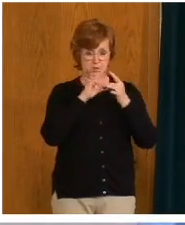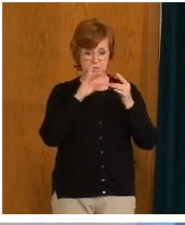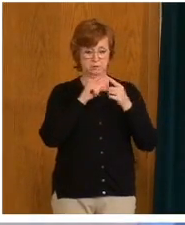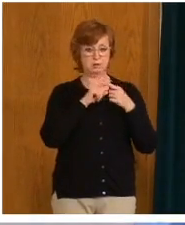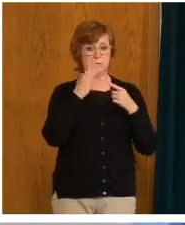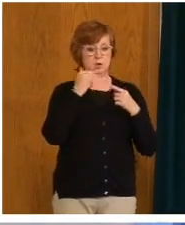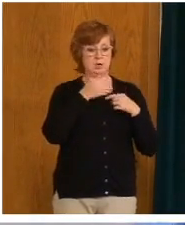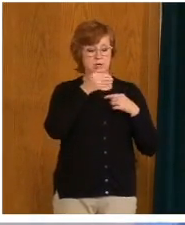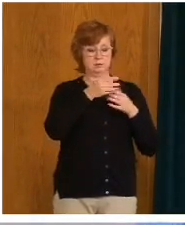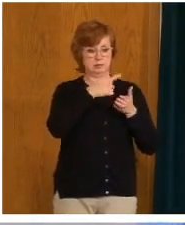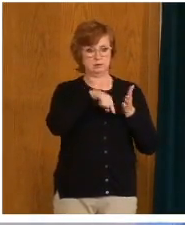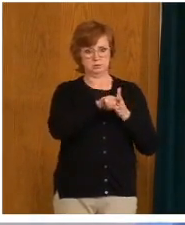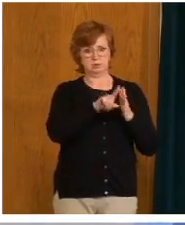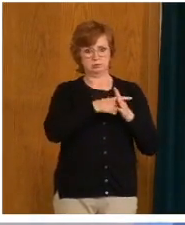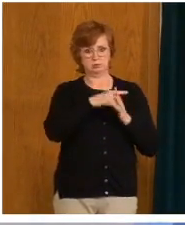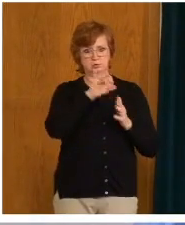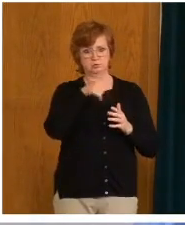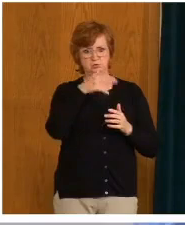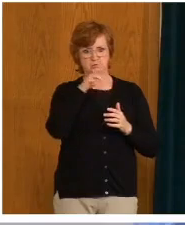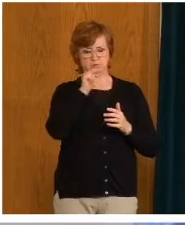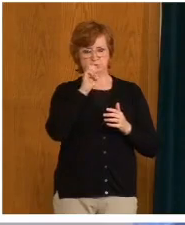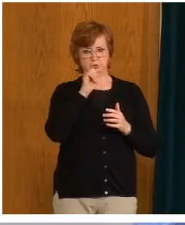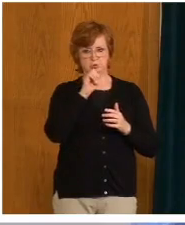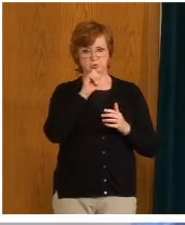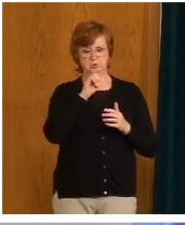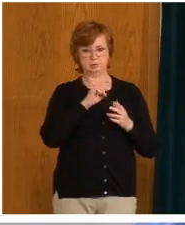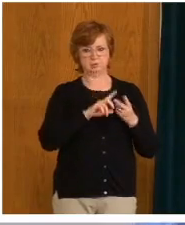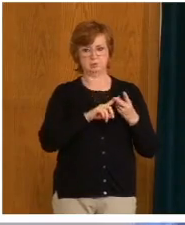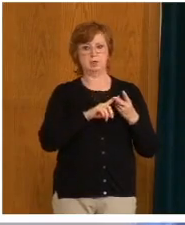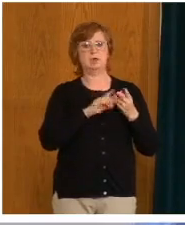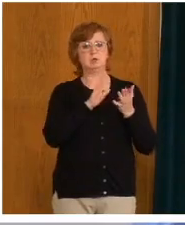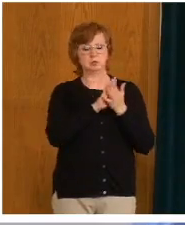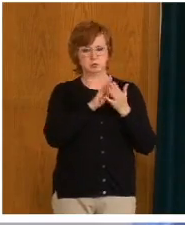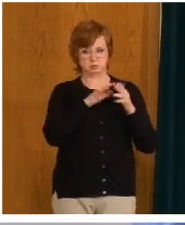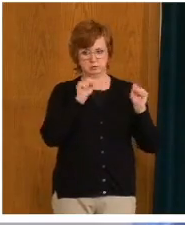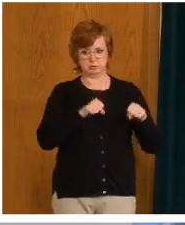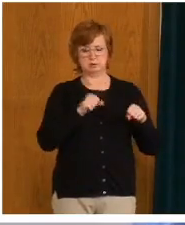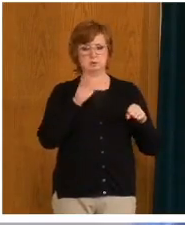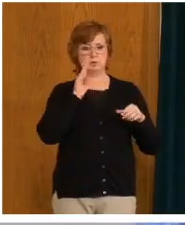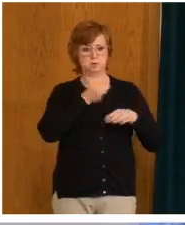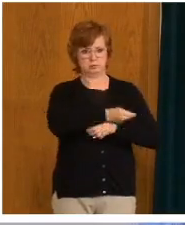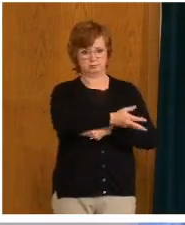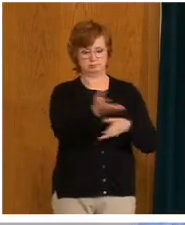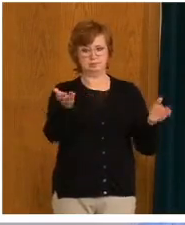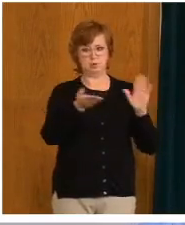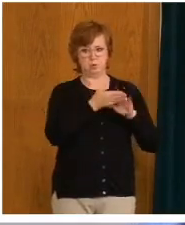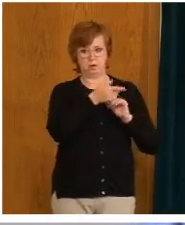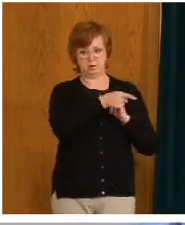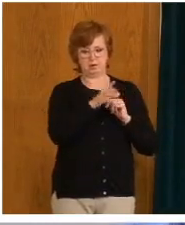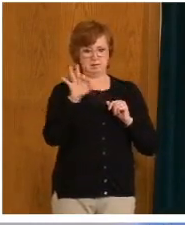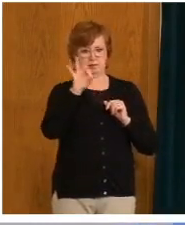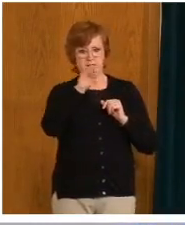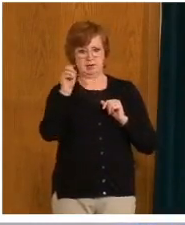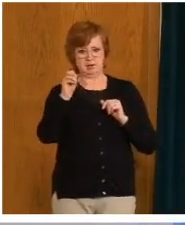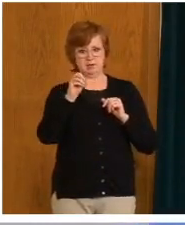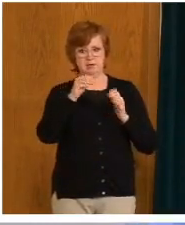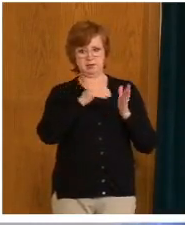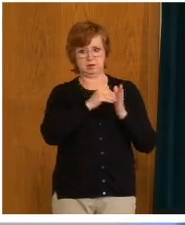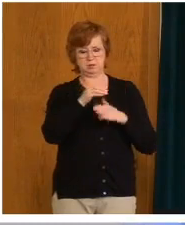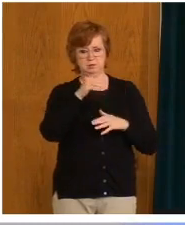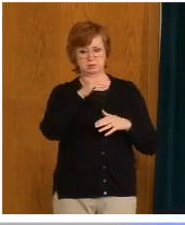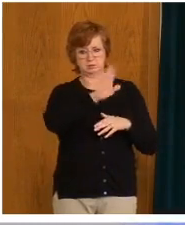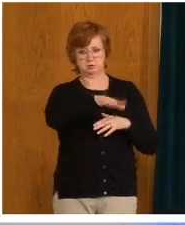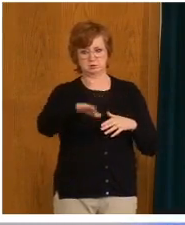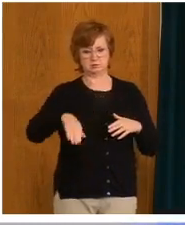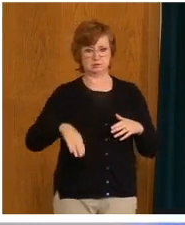June coming next week and are starting to move through the schools and immunize 90,000 kids, which will be less, as we know, because